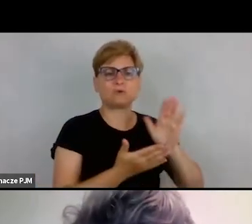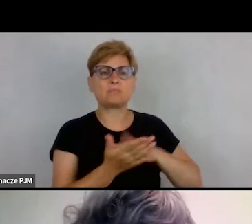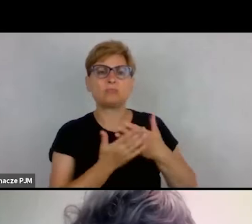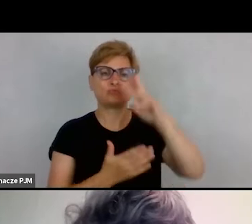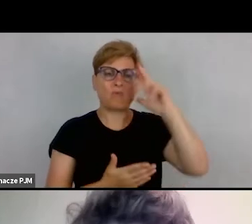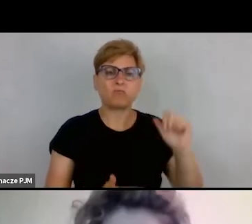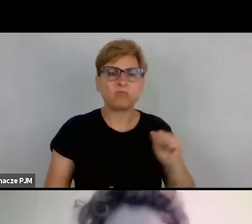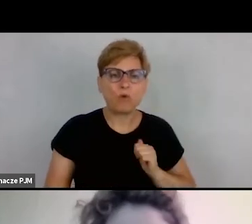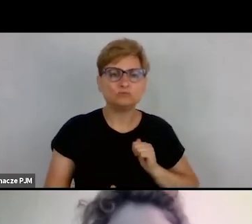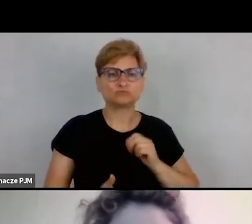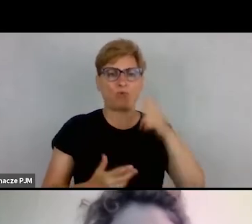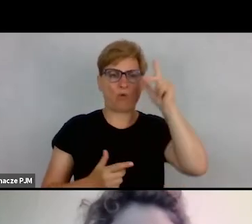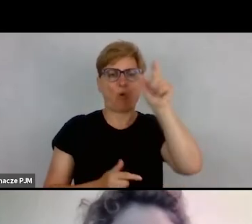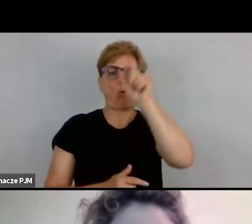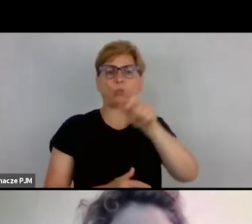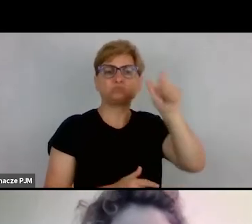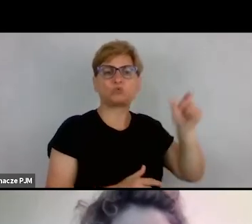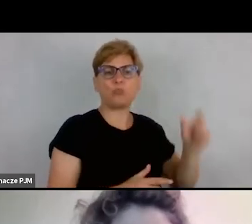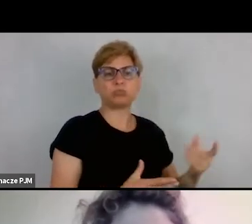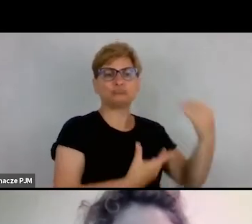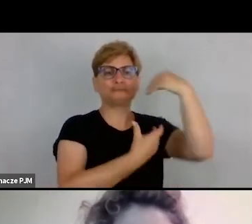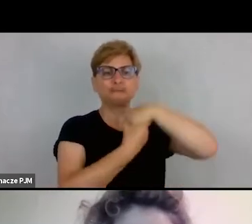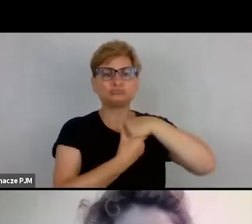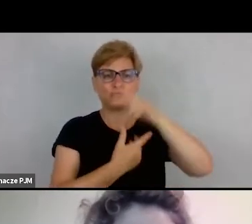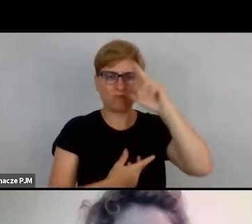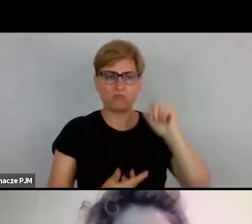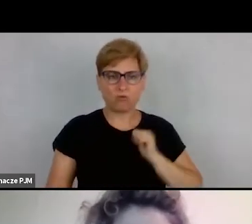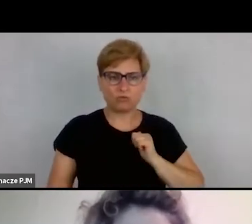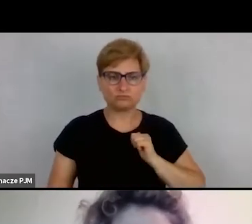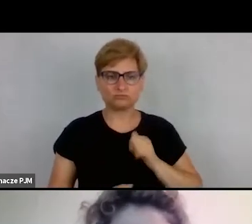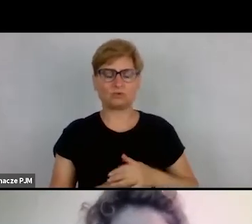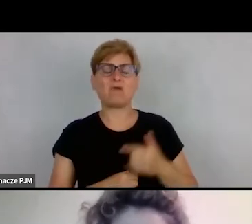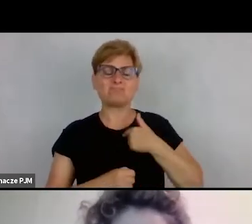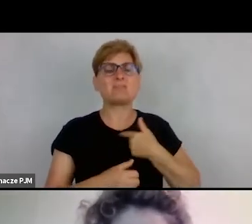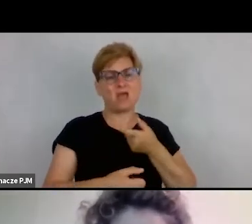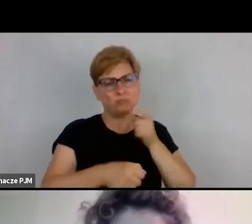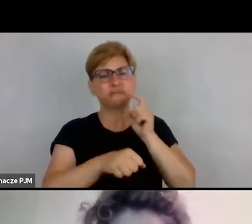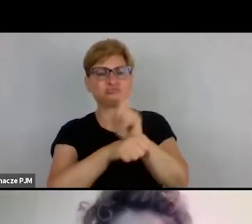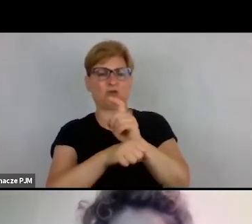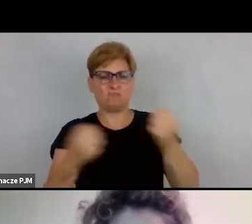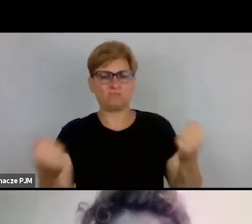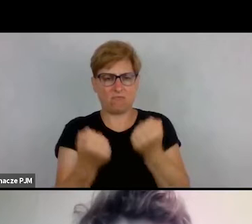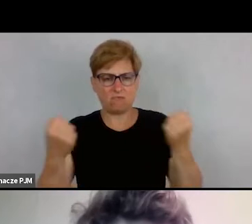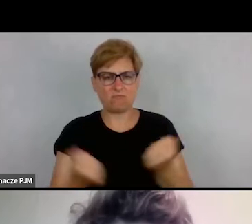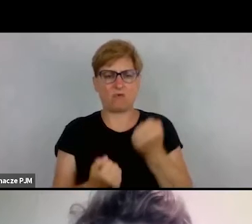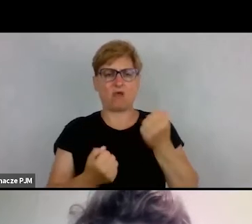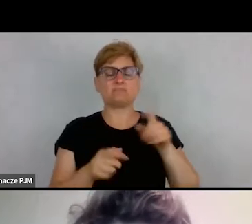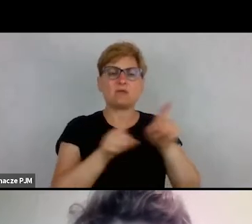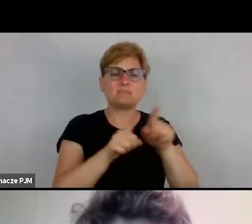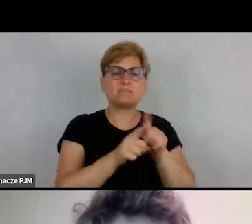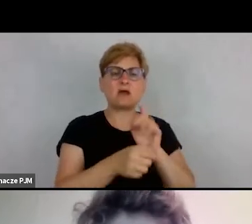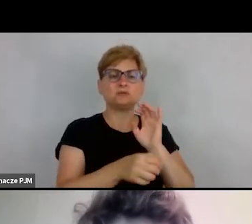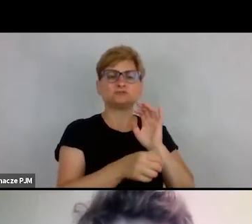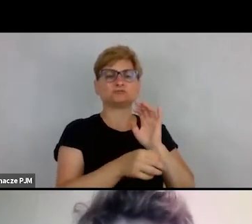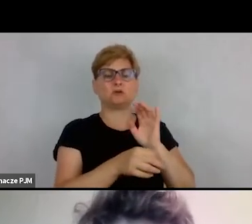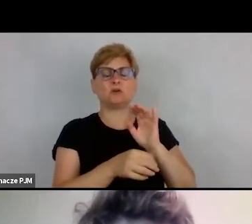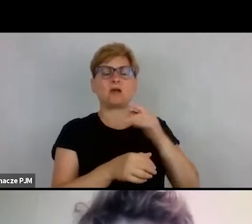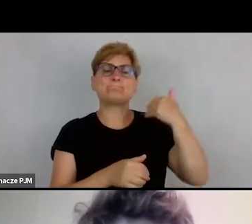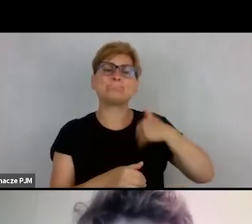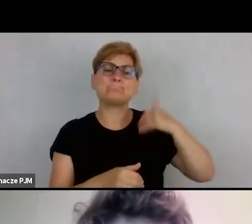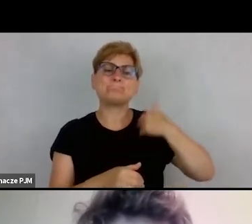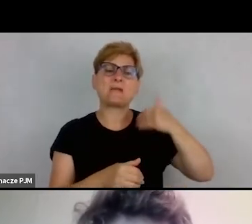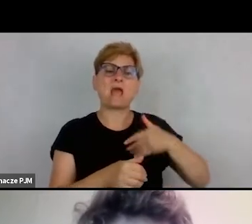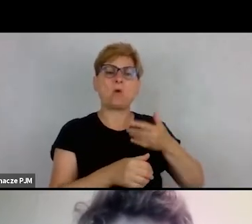that entrenched white supremacy and guaranteed, you know, a system of very